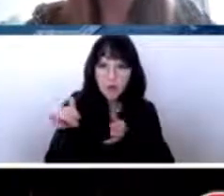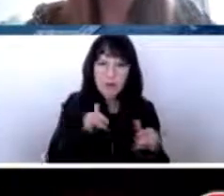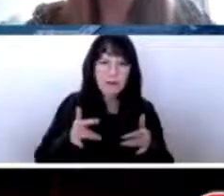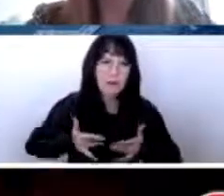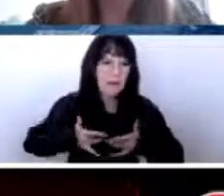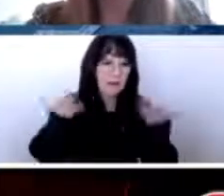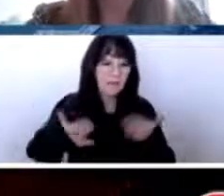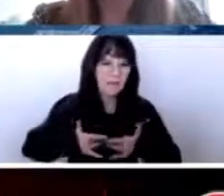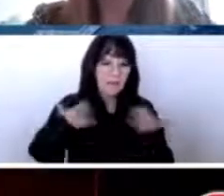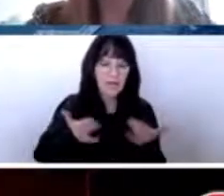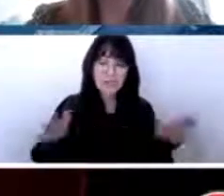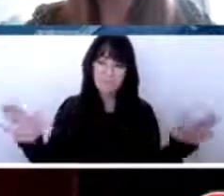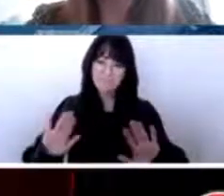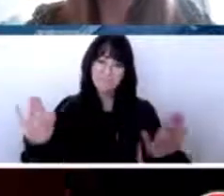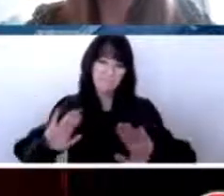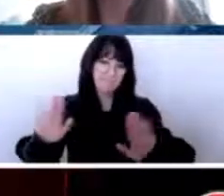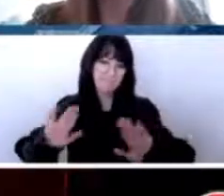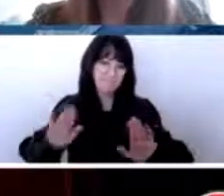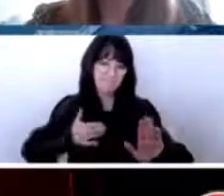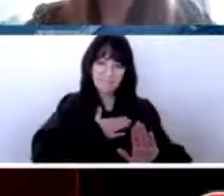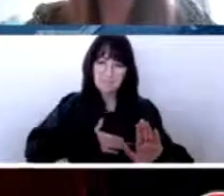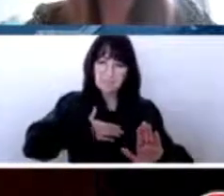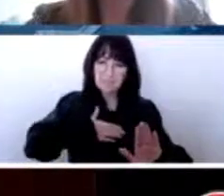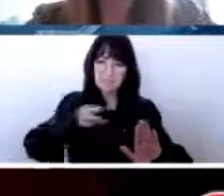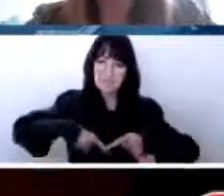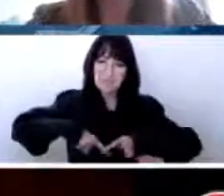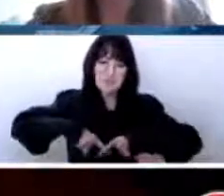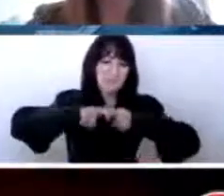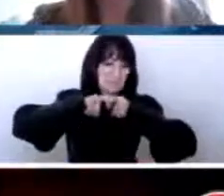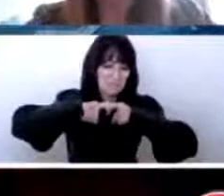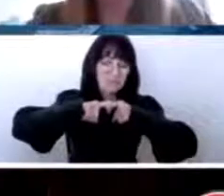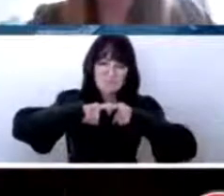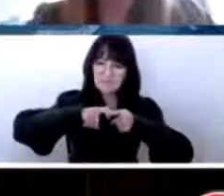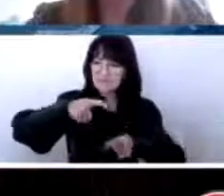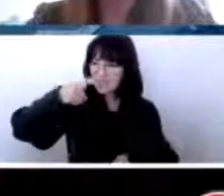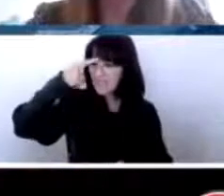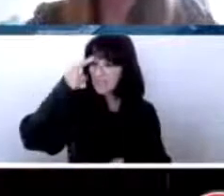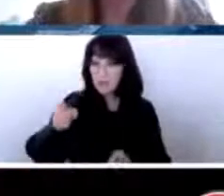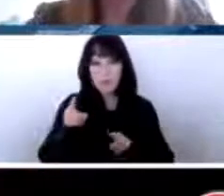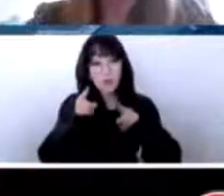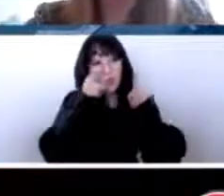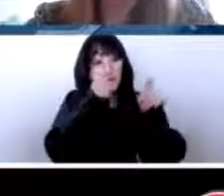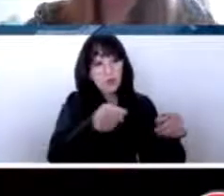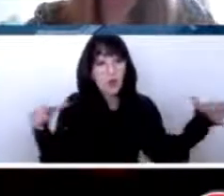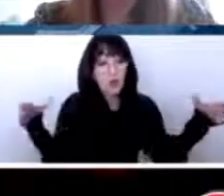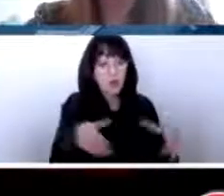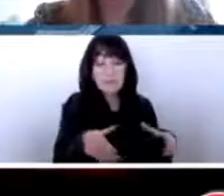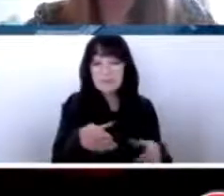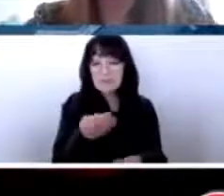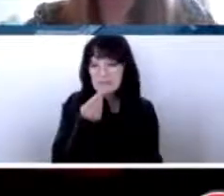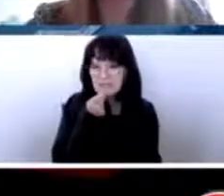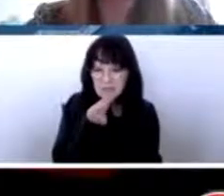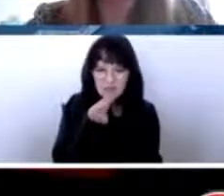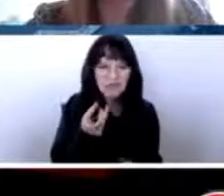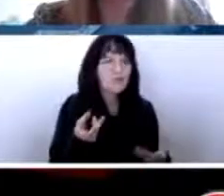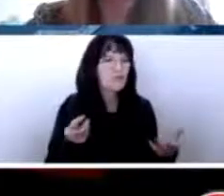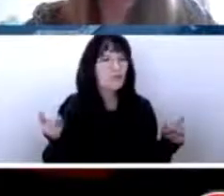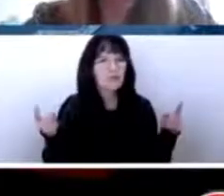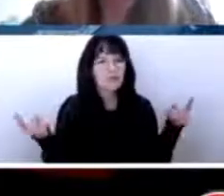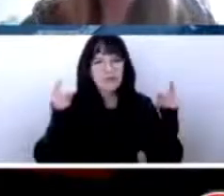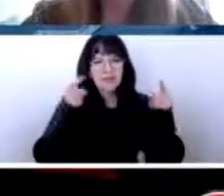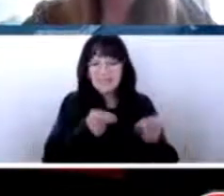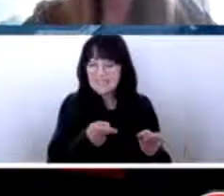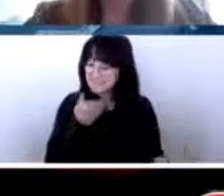you consider whether hosting a party, going to a dinner event, or even meeting with a small group of friends makes sense right